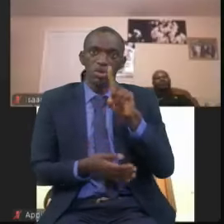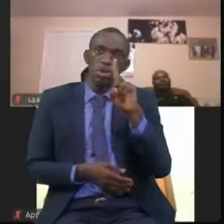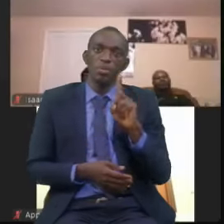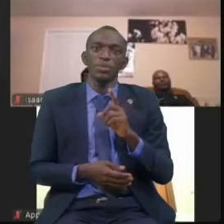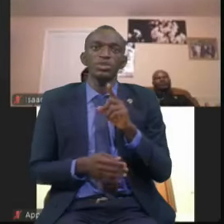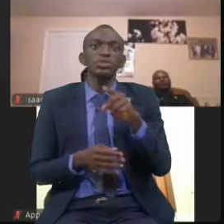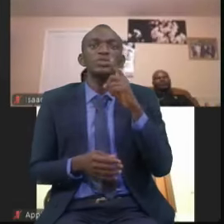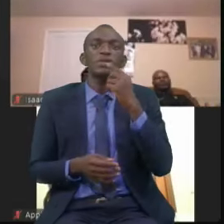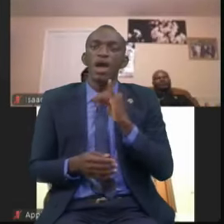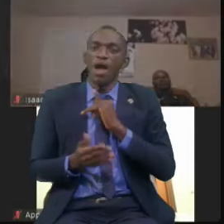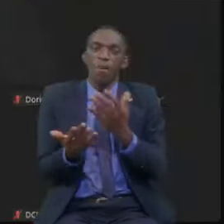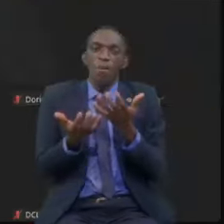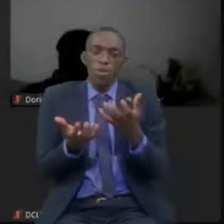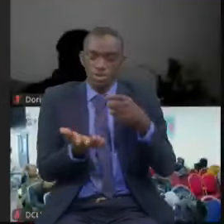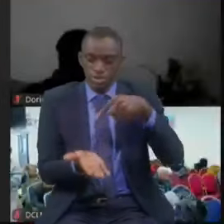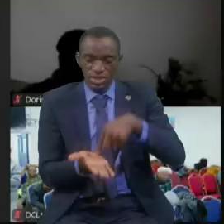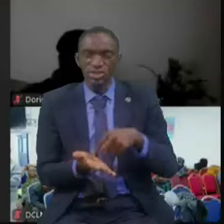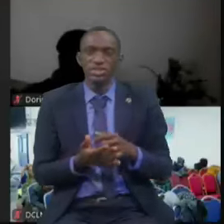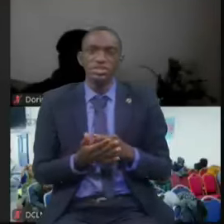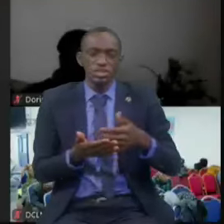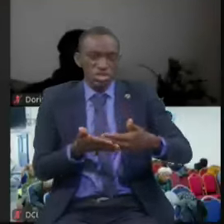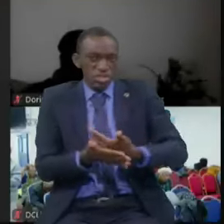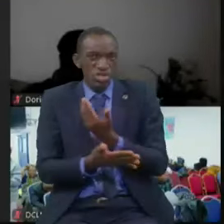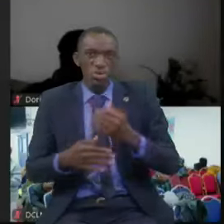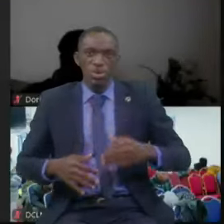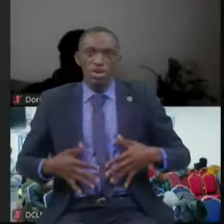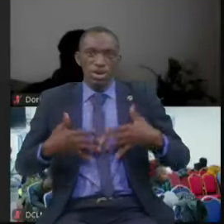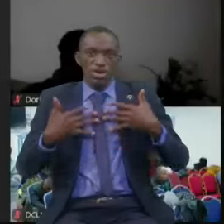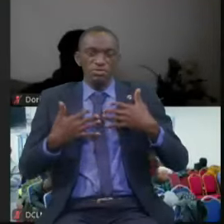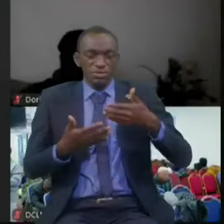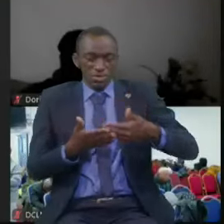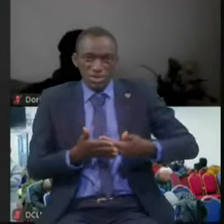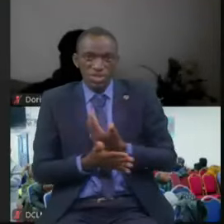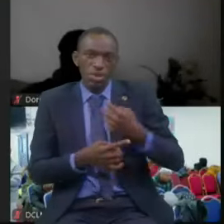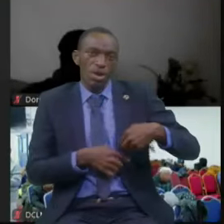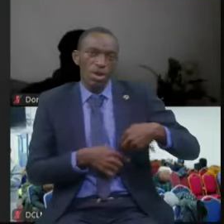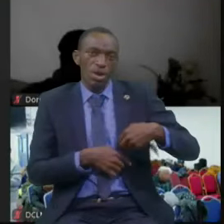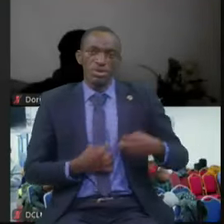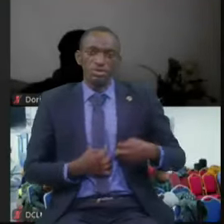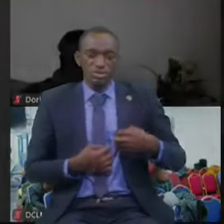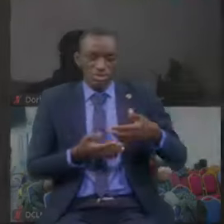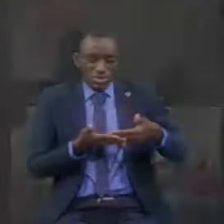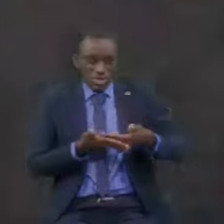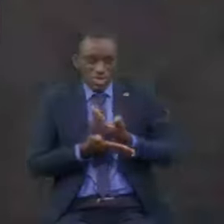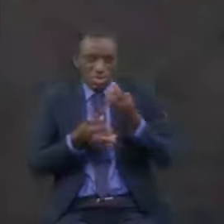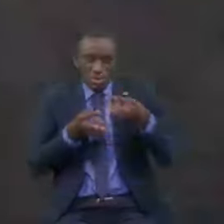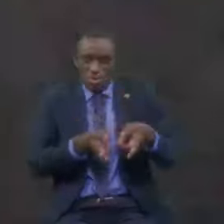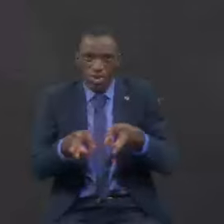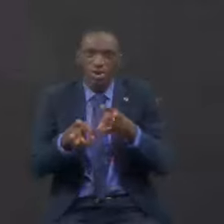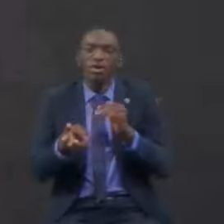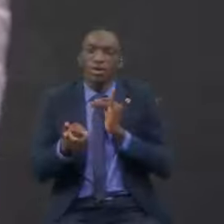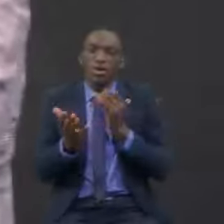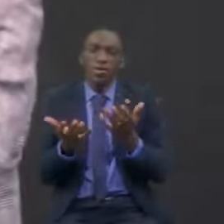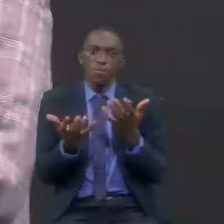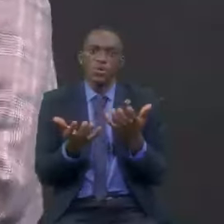heart, this new life, this new direction, this new way, and the way of